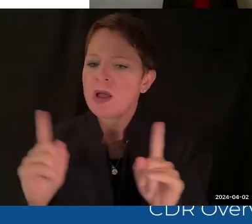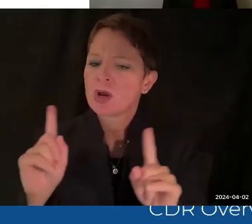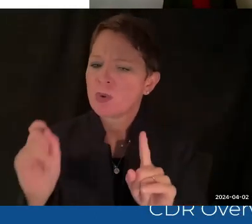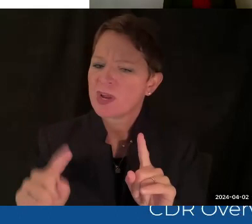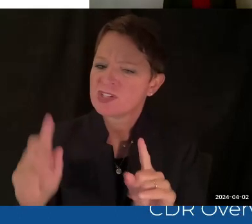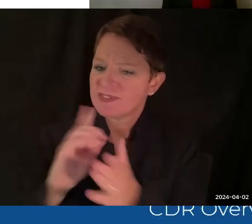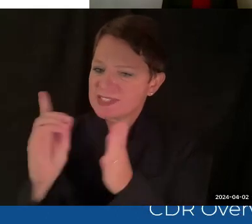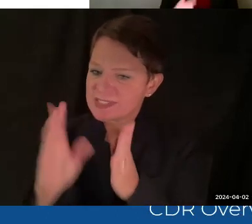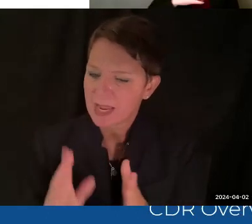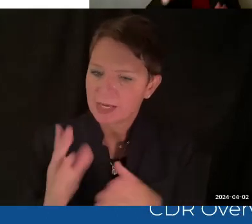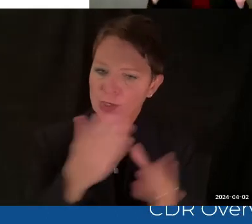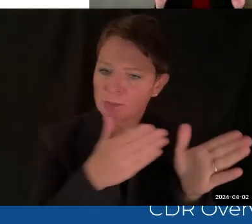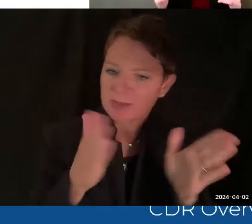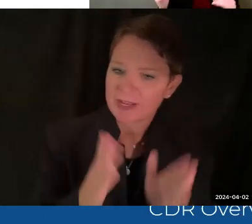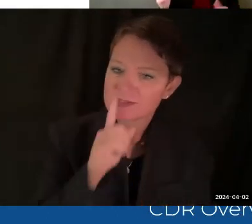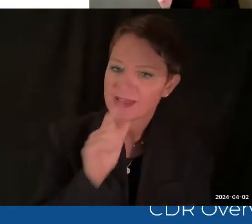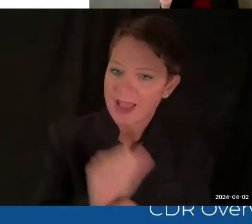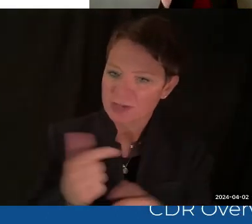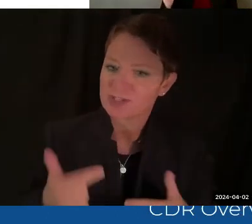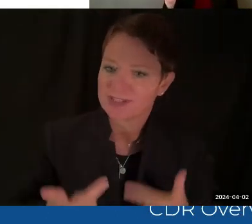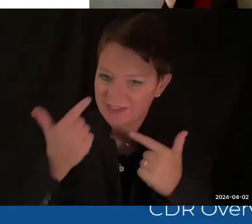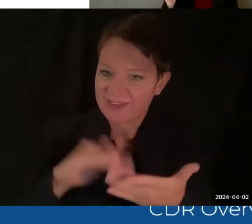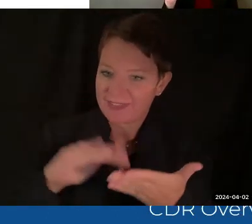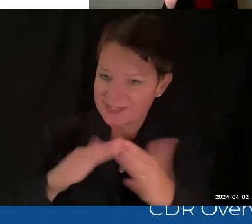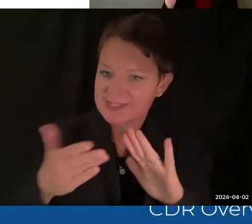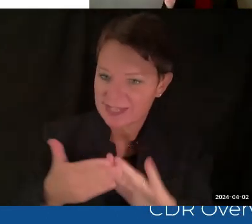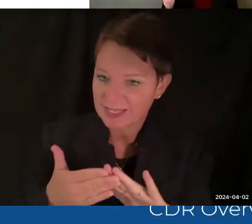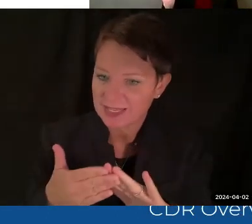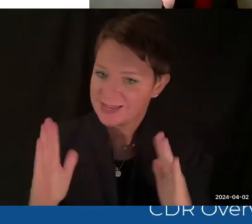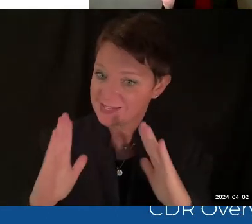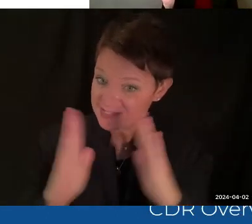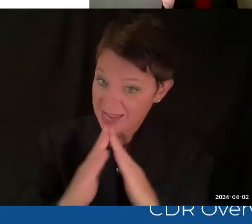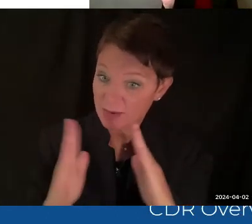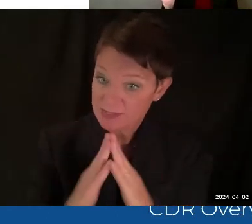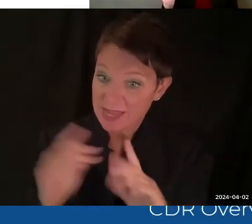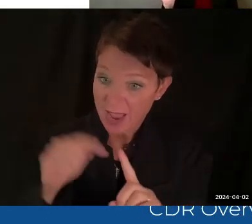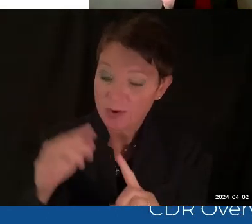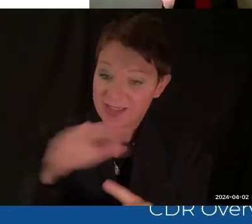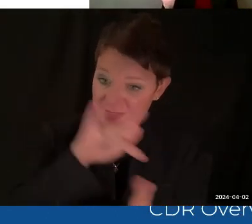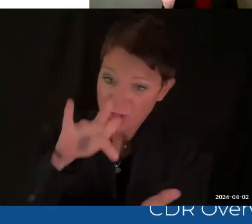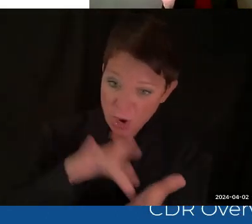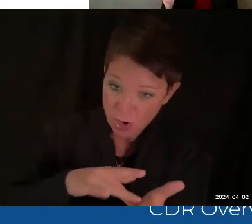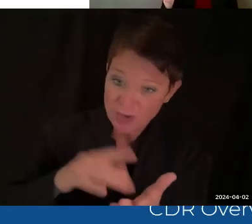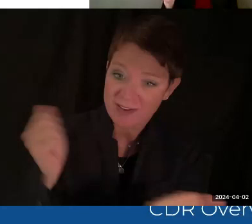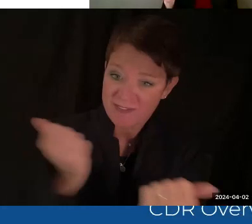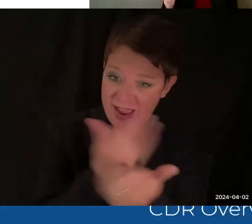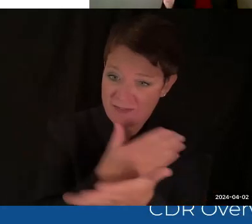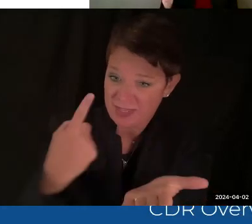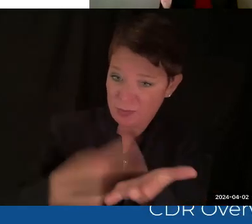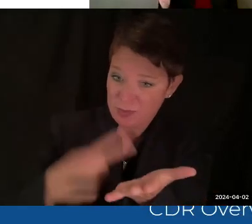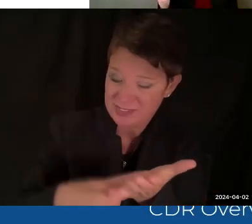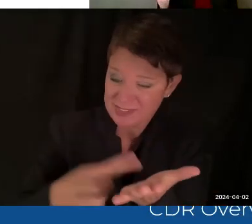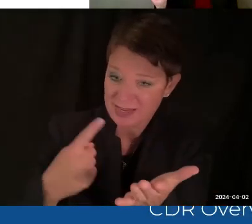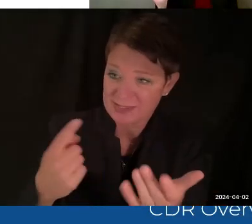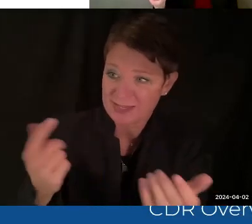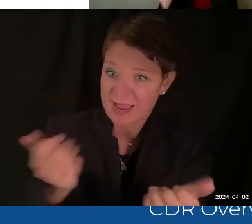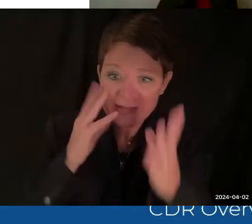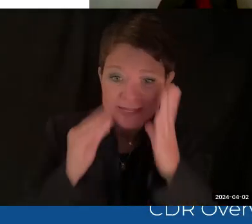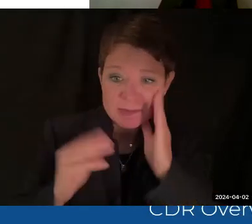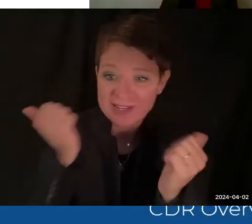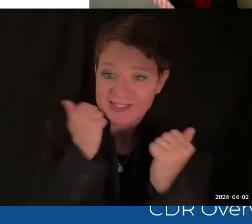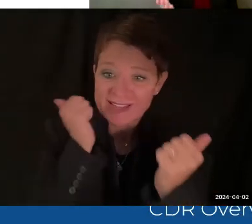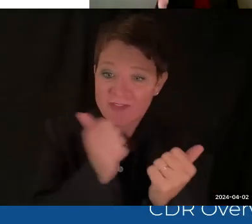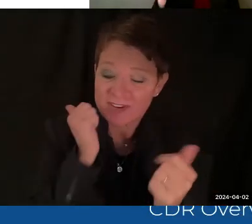planners, or decision makers actually live in the city, like downtown, in the heart of all of these things that we experience every day and every